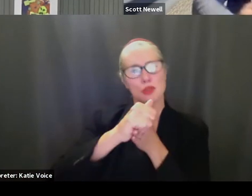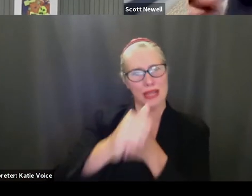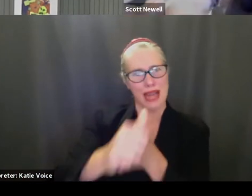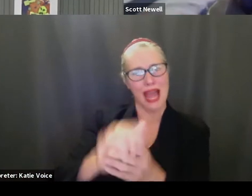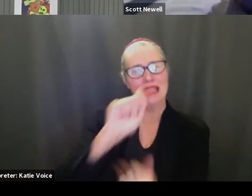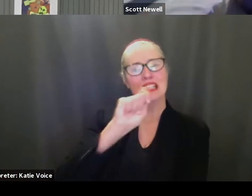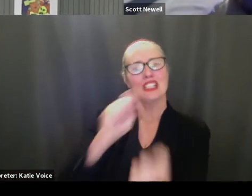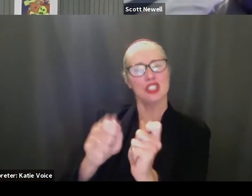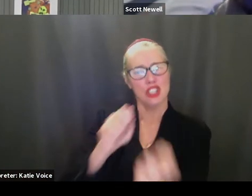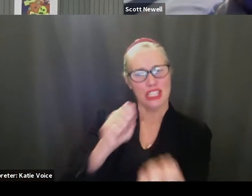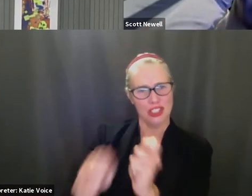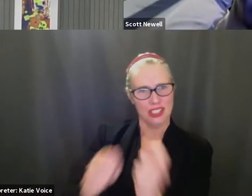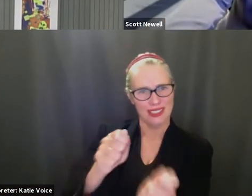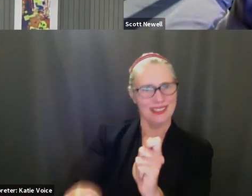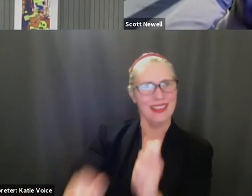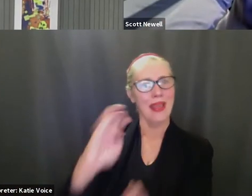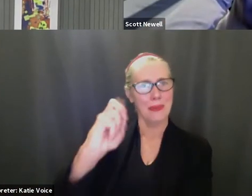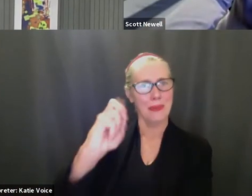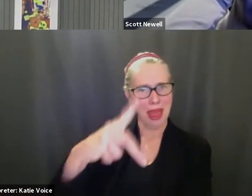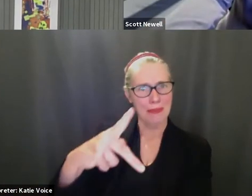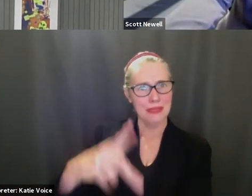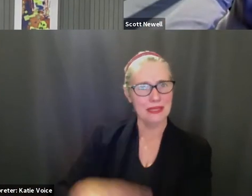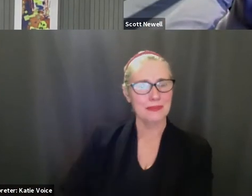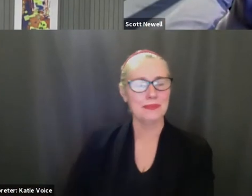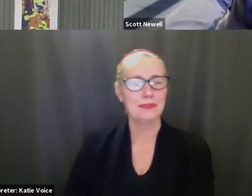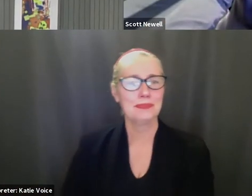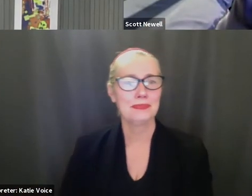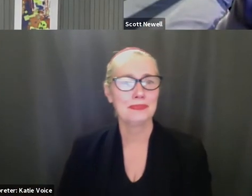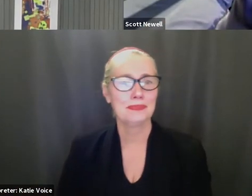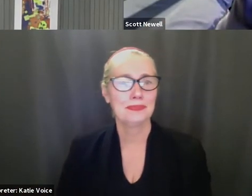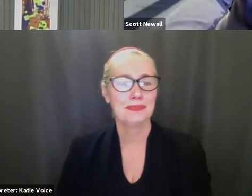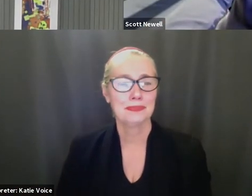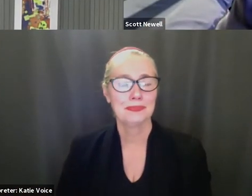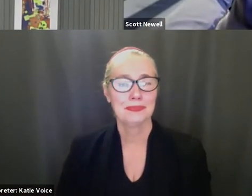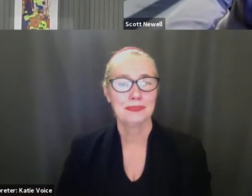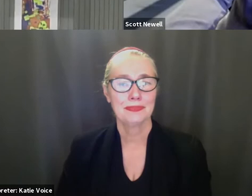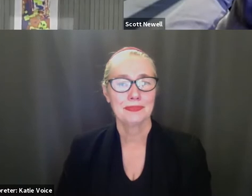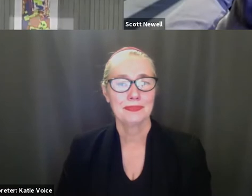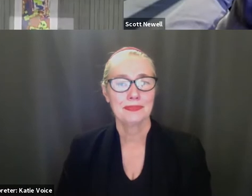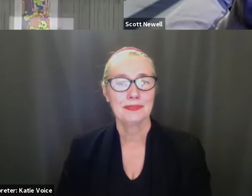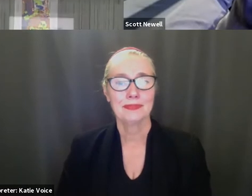maps thank you thank you very much